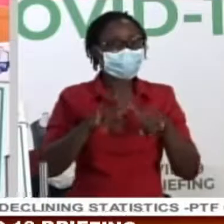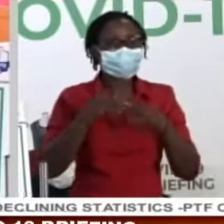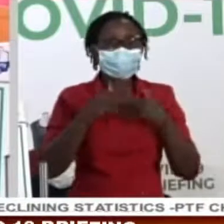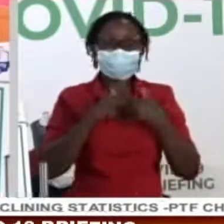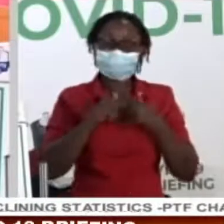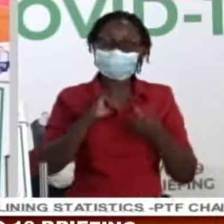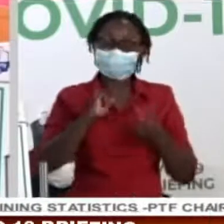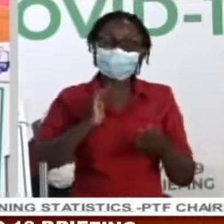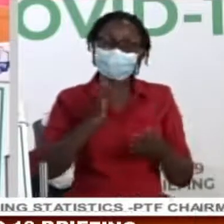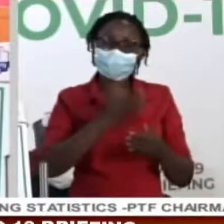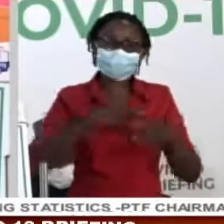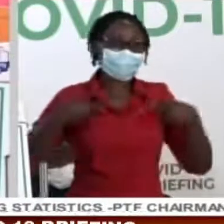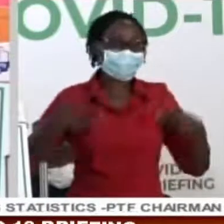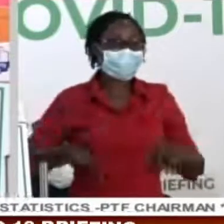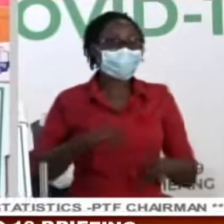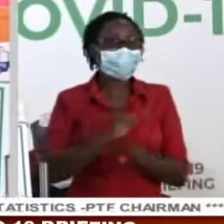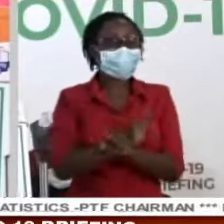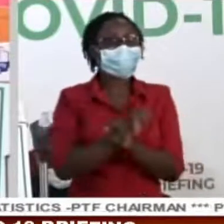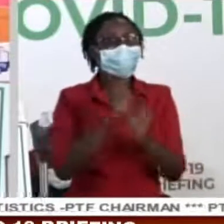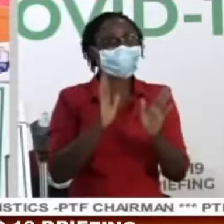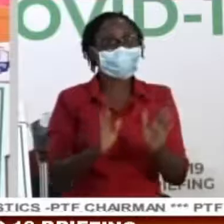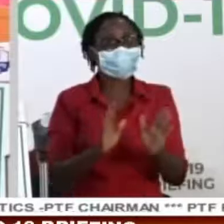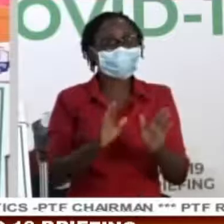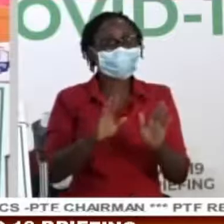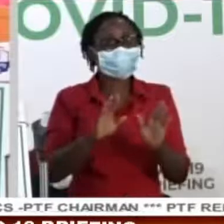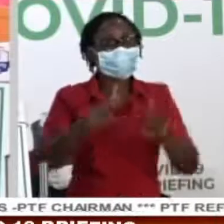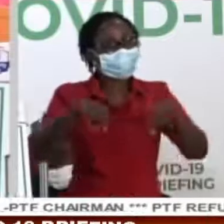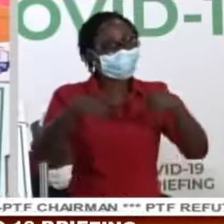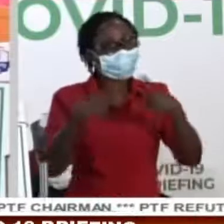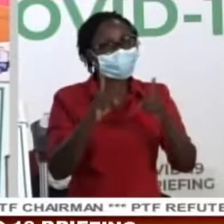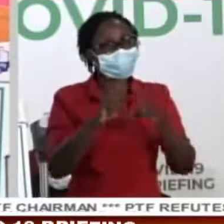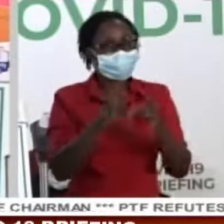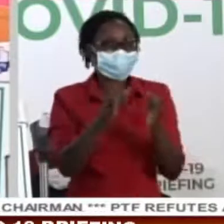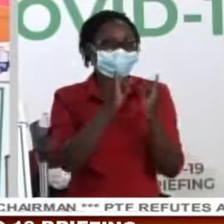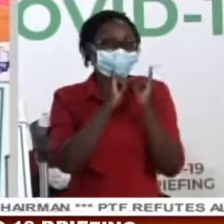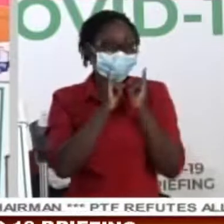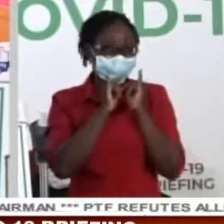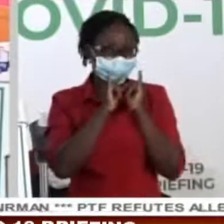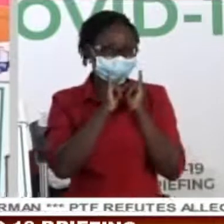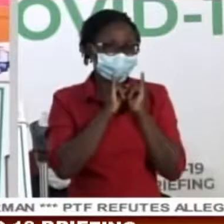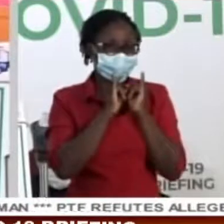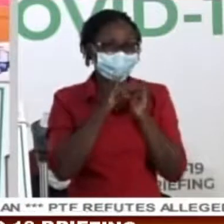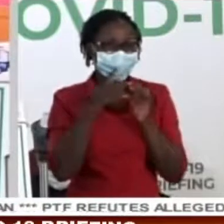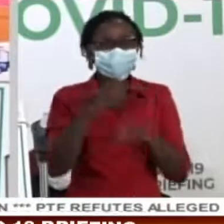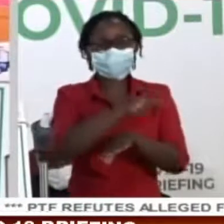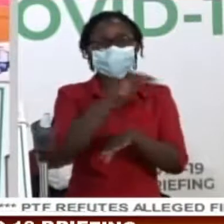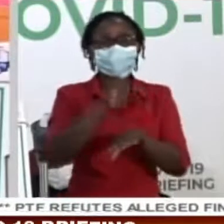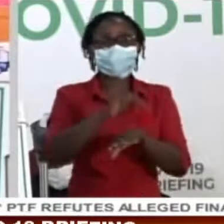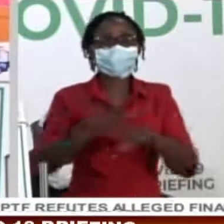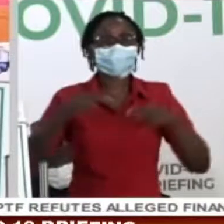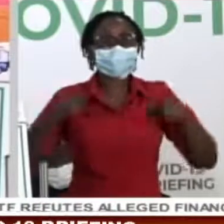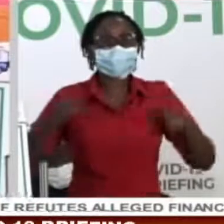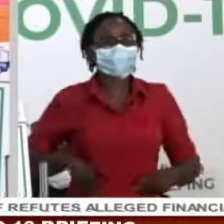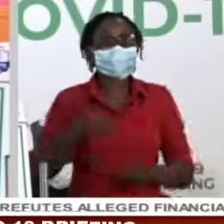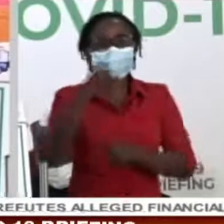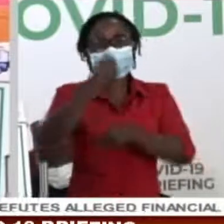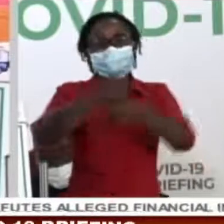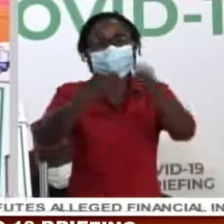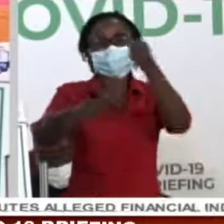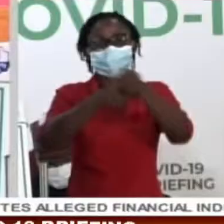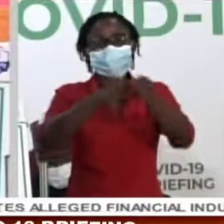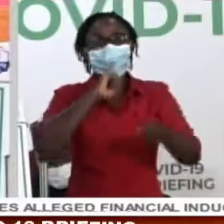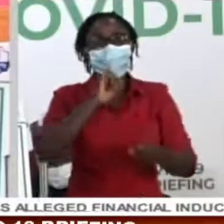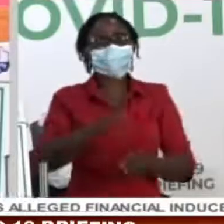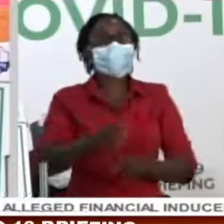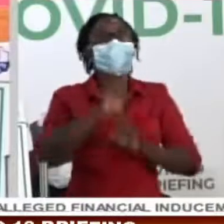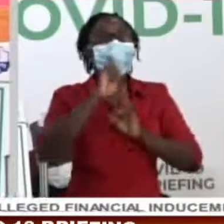health workers going to quarantine. The national health system is responding well